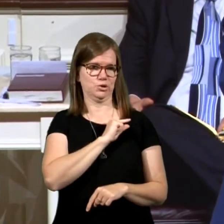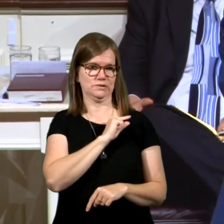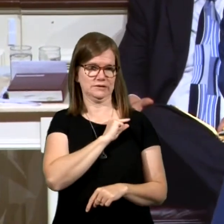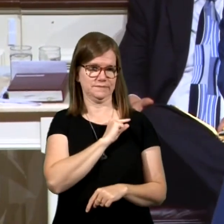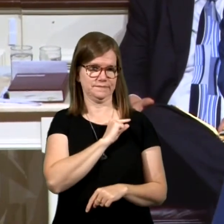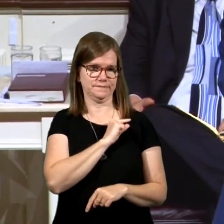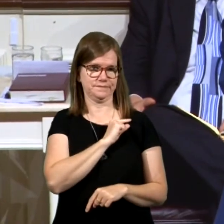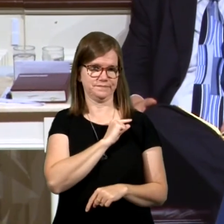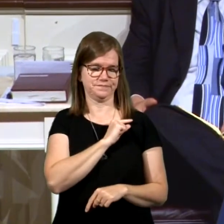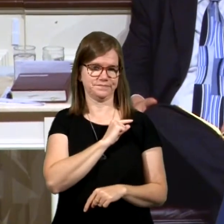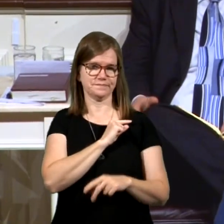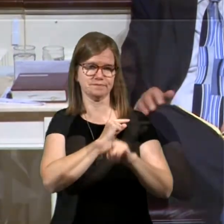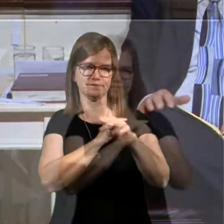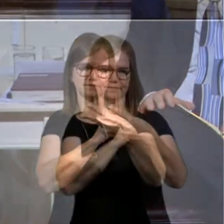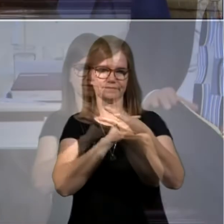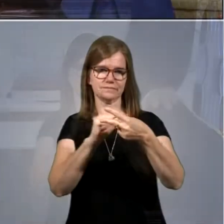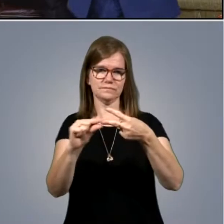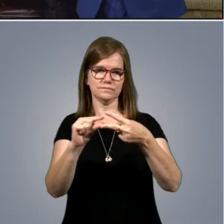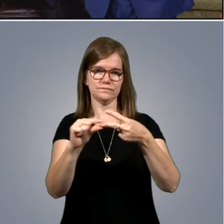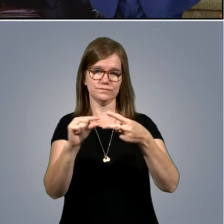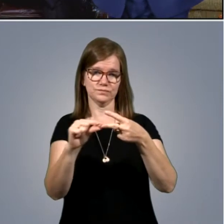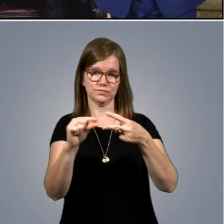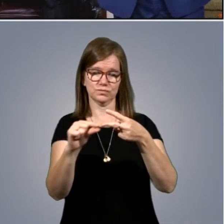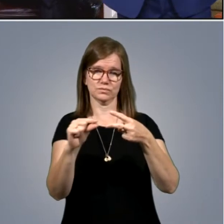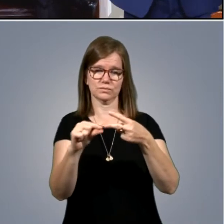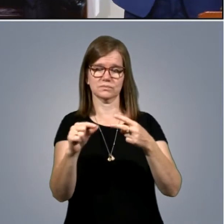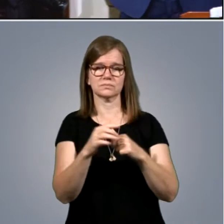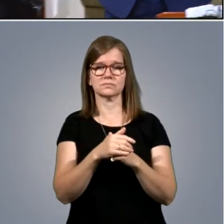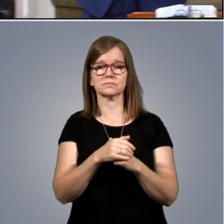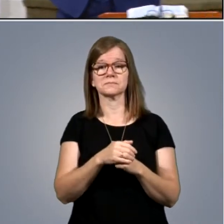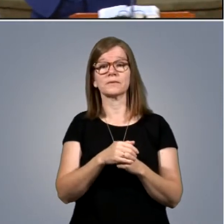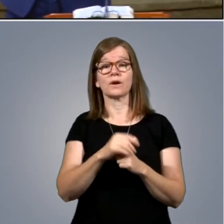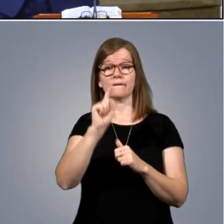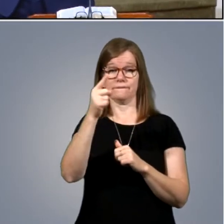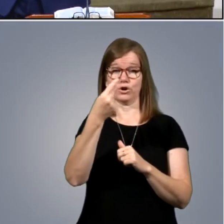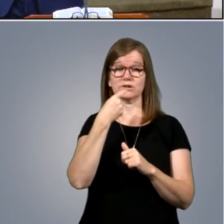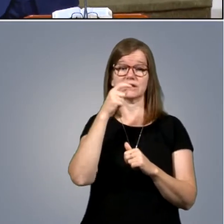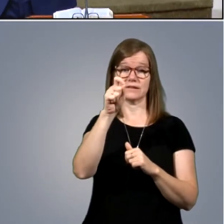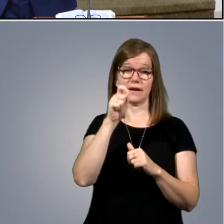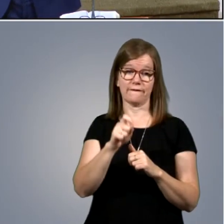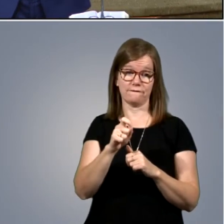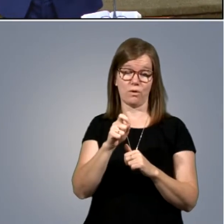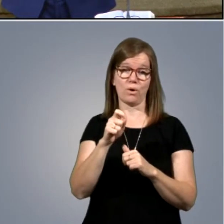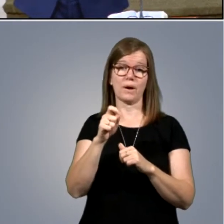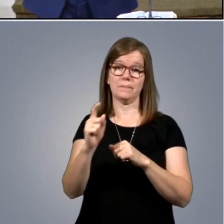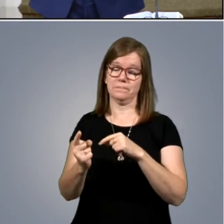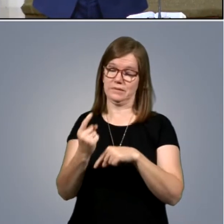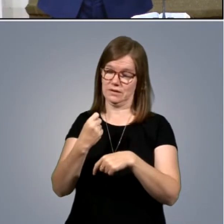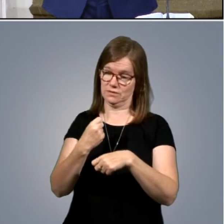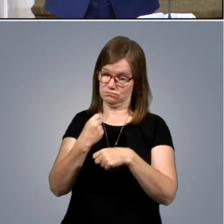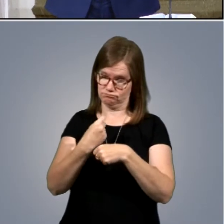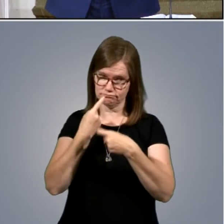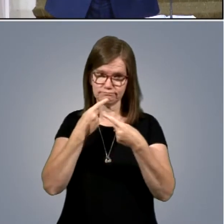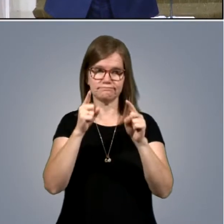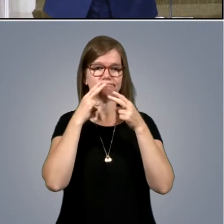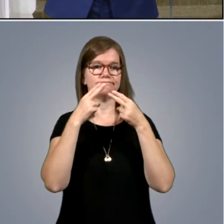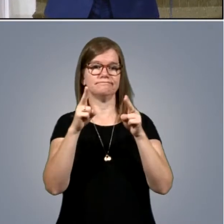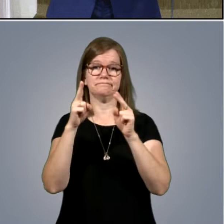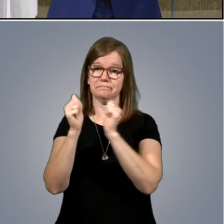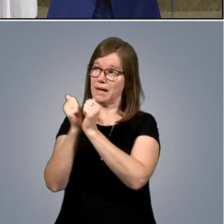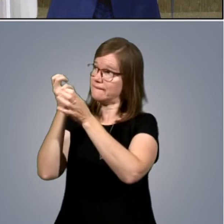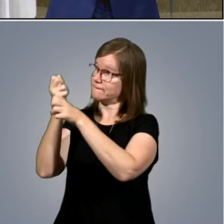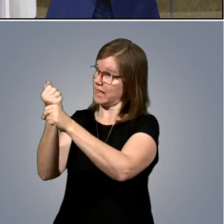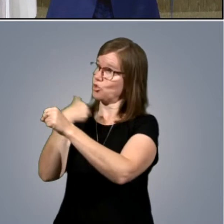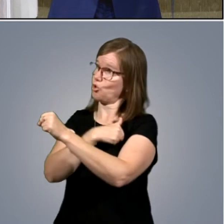I want you to look at the next verse real quickly. If we can go back there. The first one says, therefore, being justified by faith, we have peace